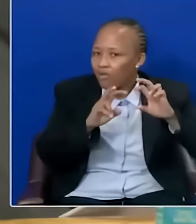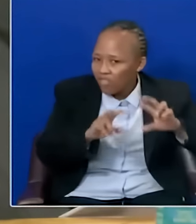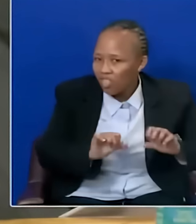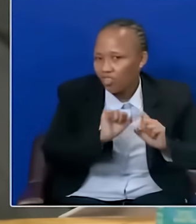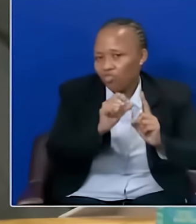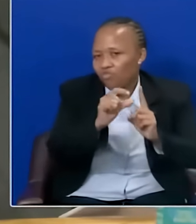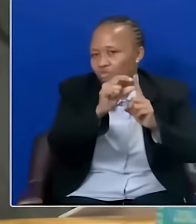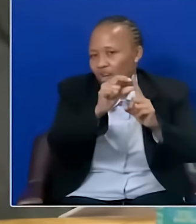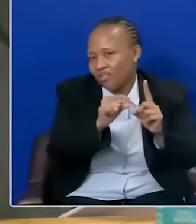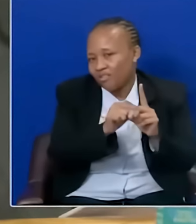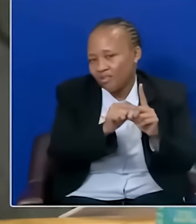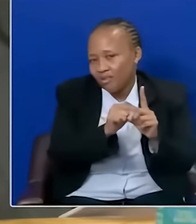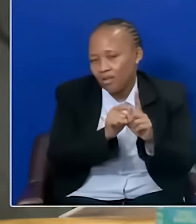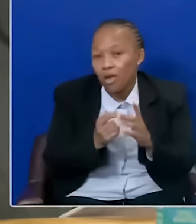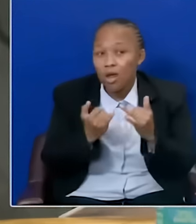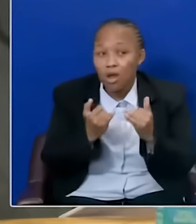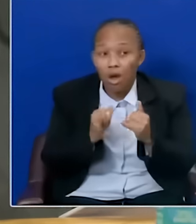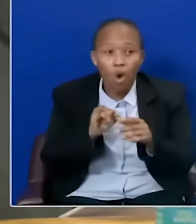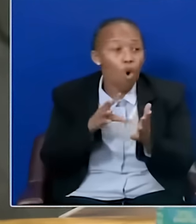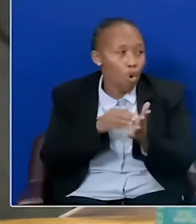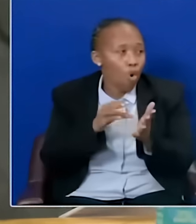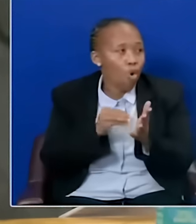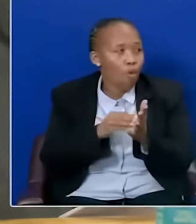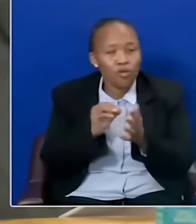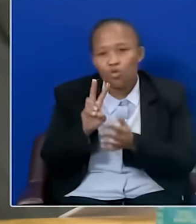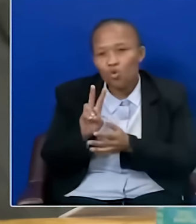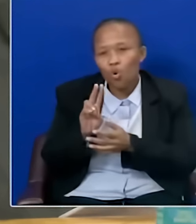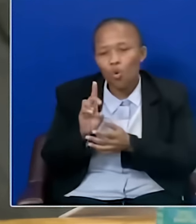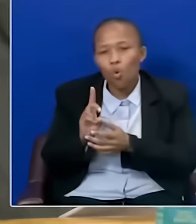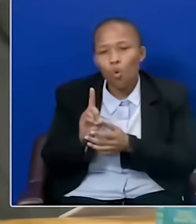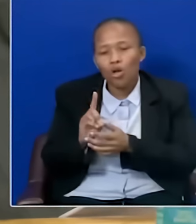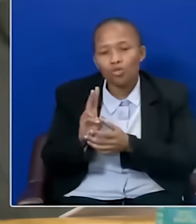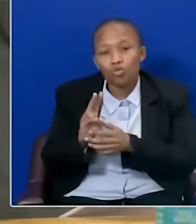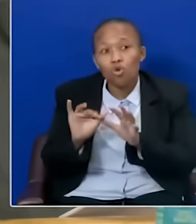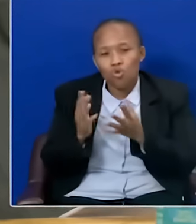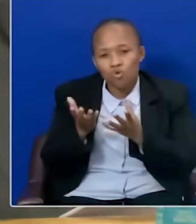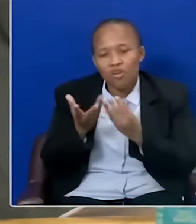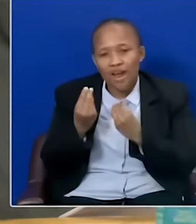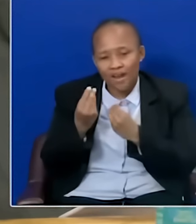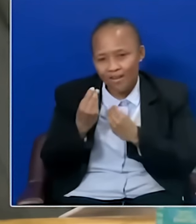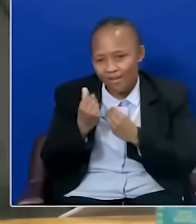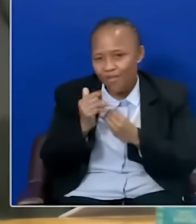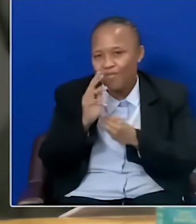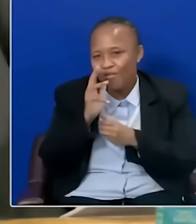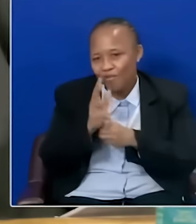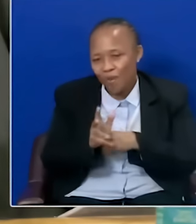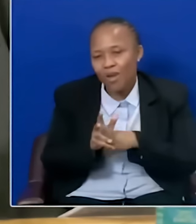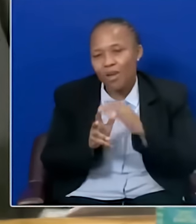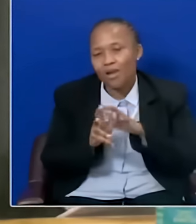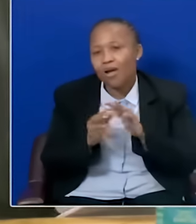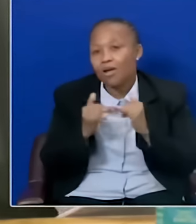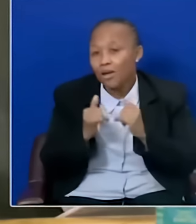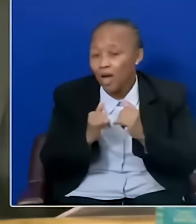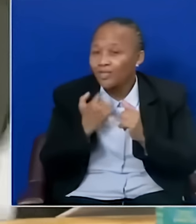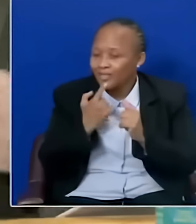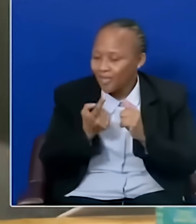We'll get a copy of that 212 from the case file, but I'm fairly certain that the data of if we go back to the